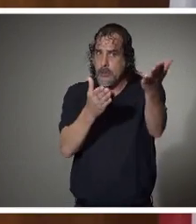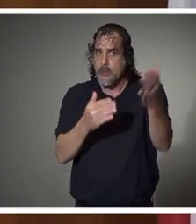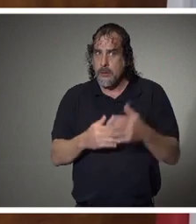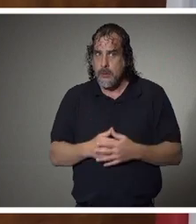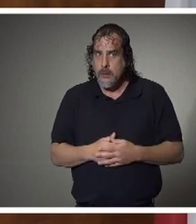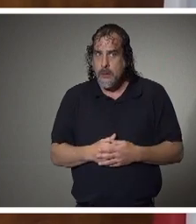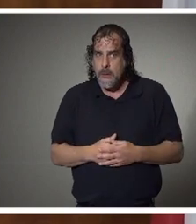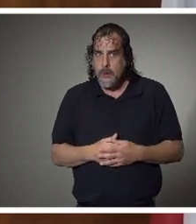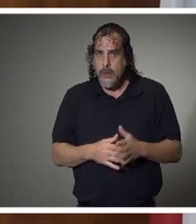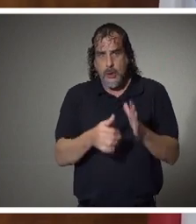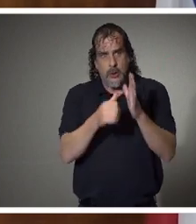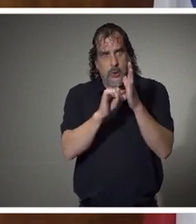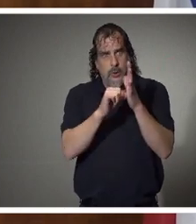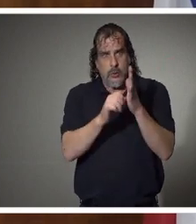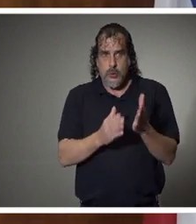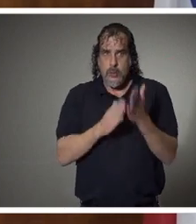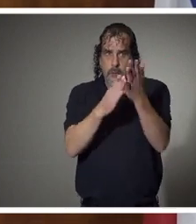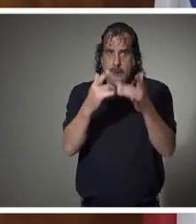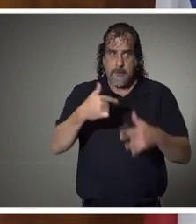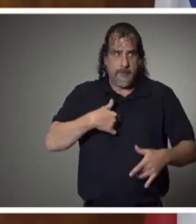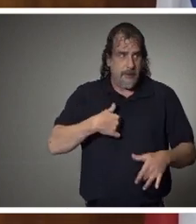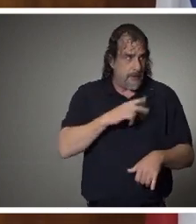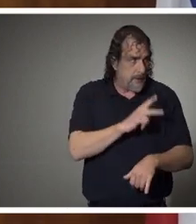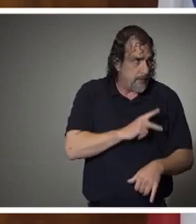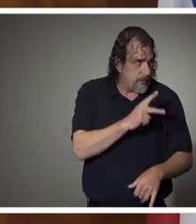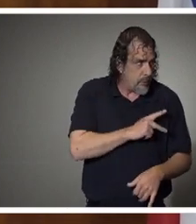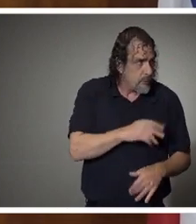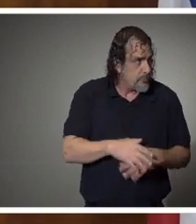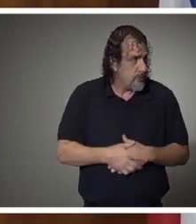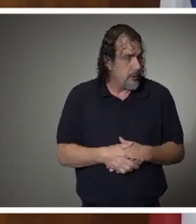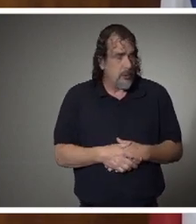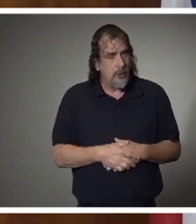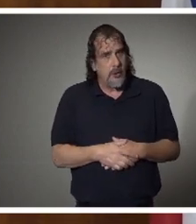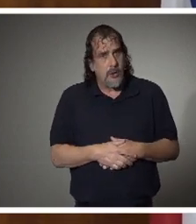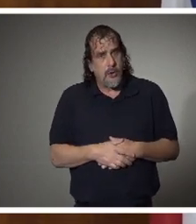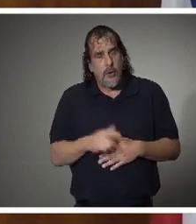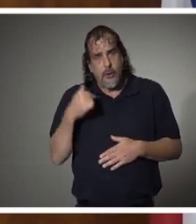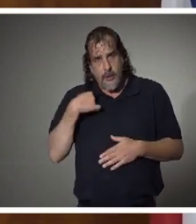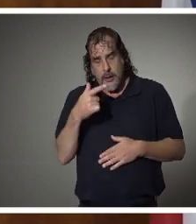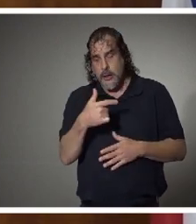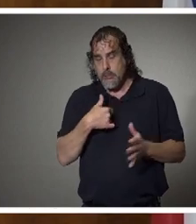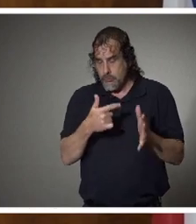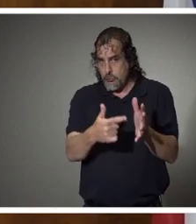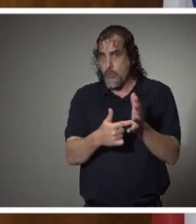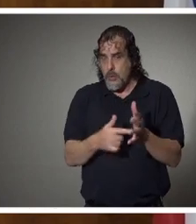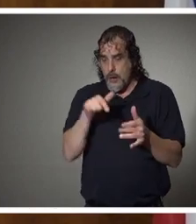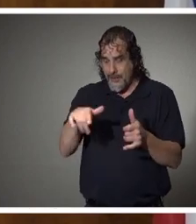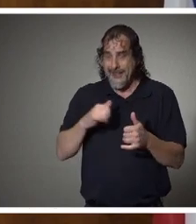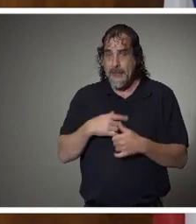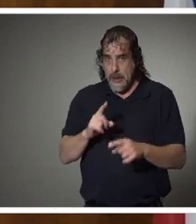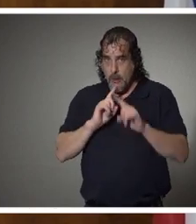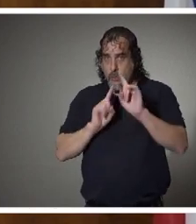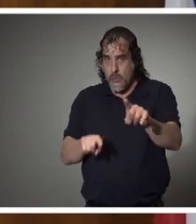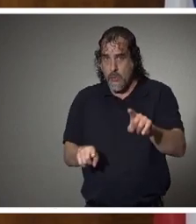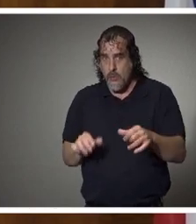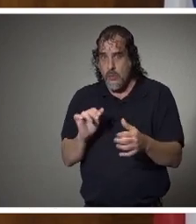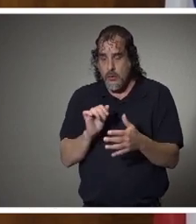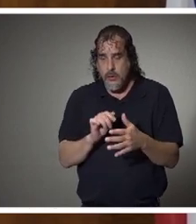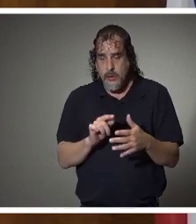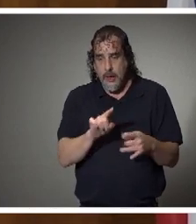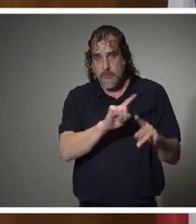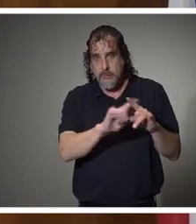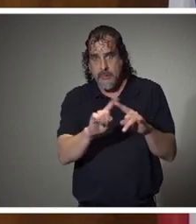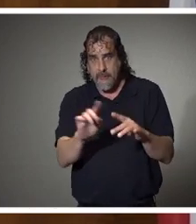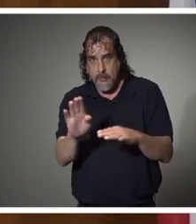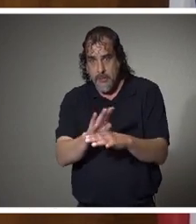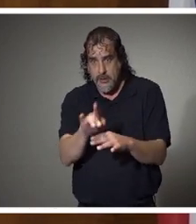It is highly recommended by me personally. We also do mandate in the order that the various businesses